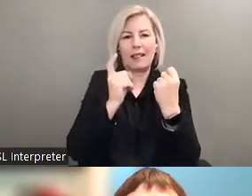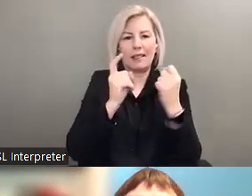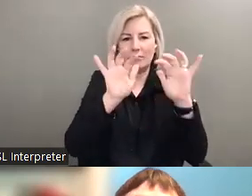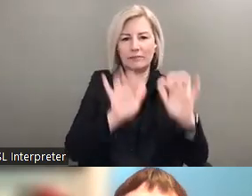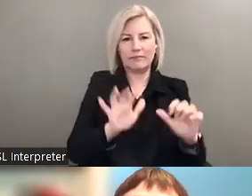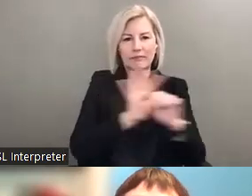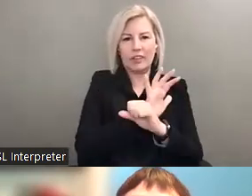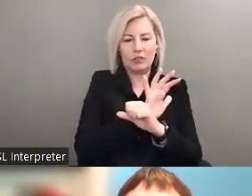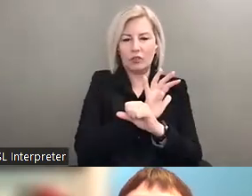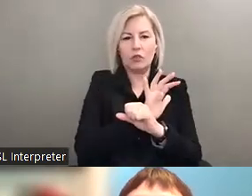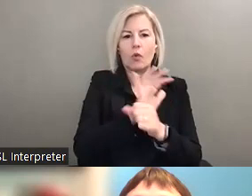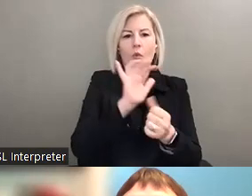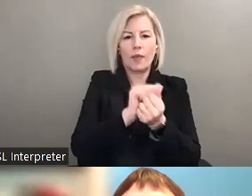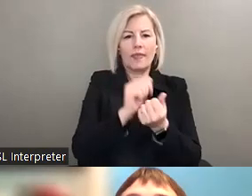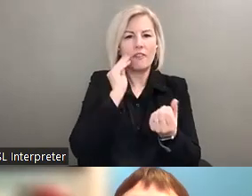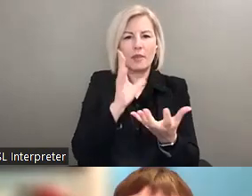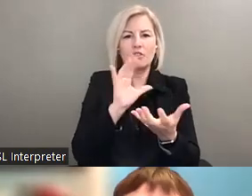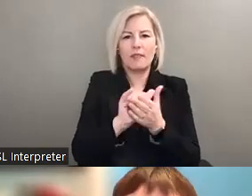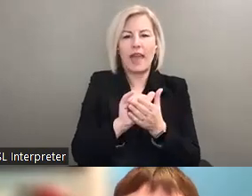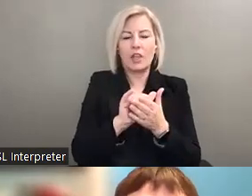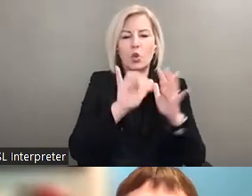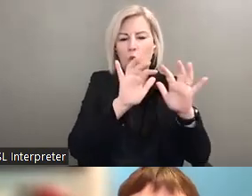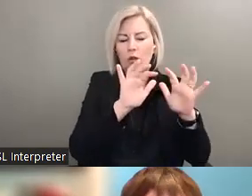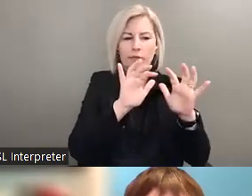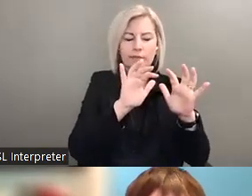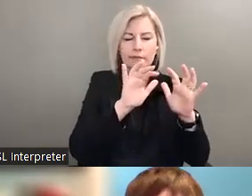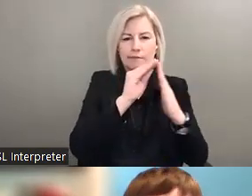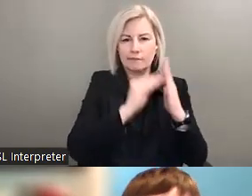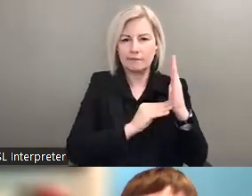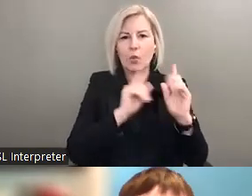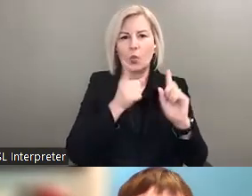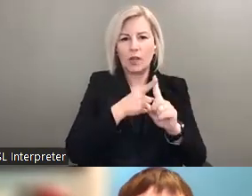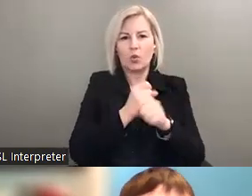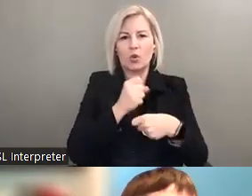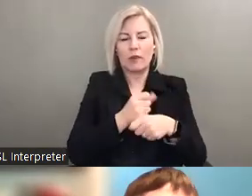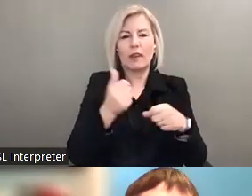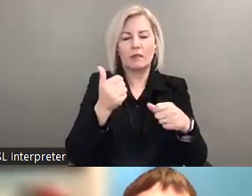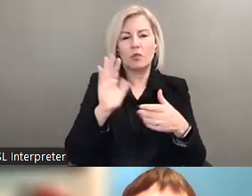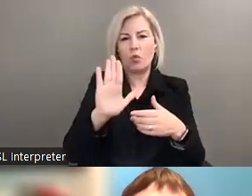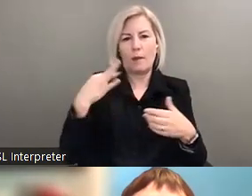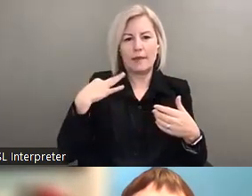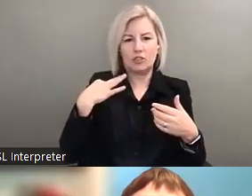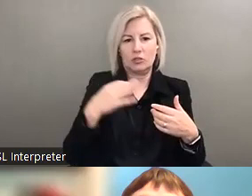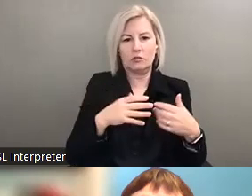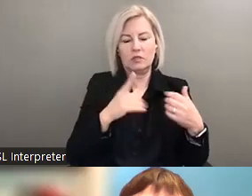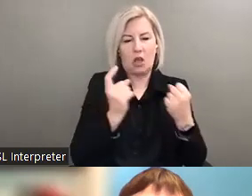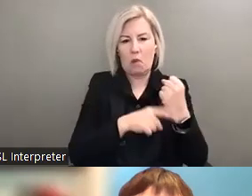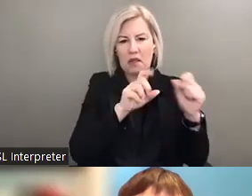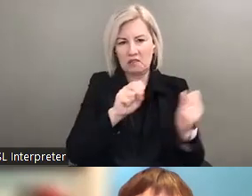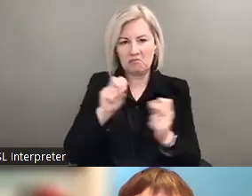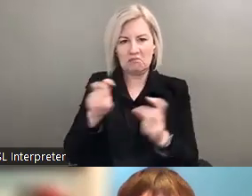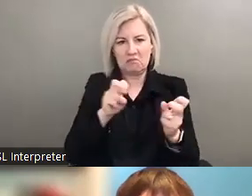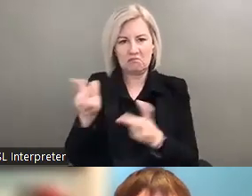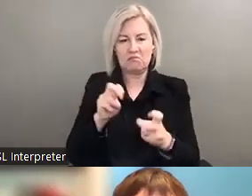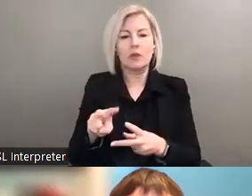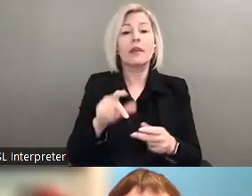information that you will enter into the portal when you create your application. If you are reviewing this